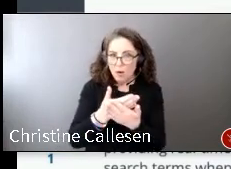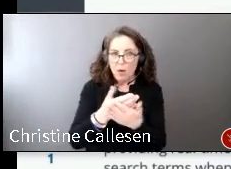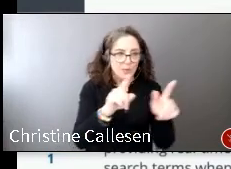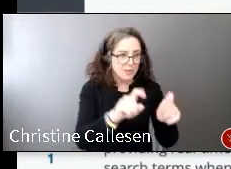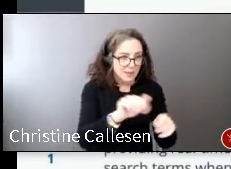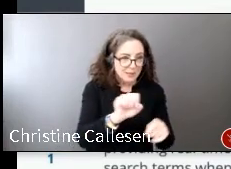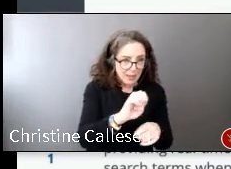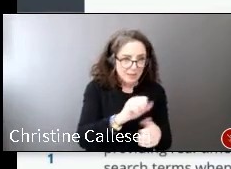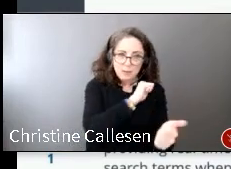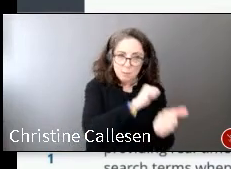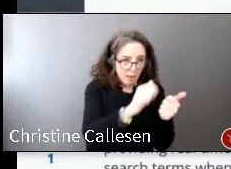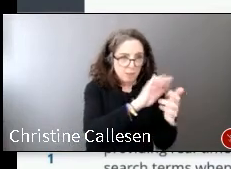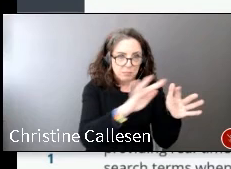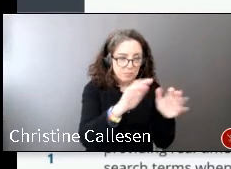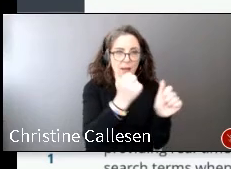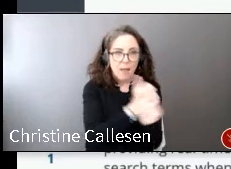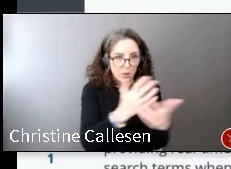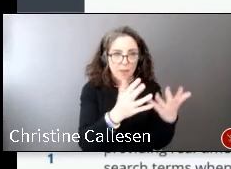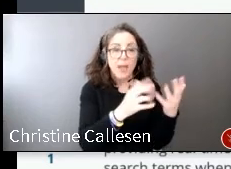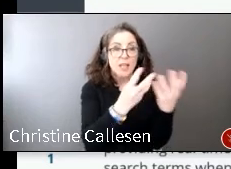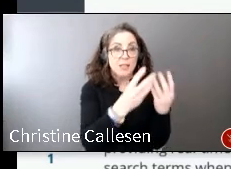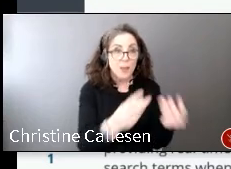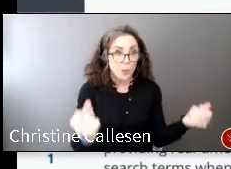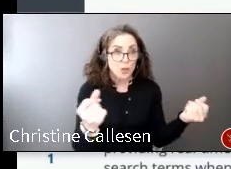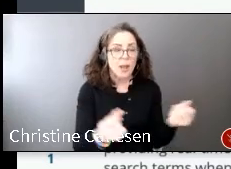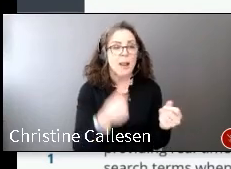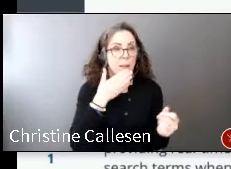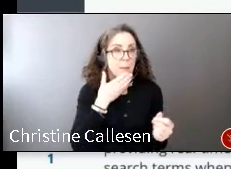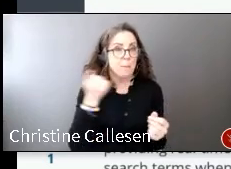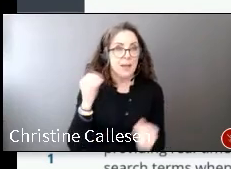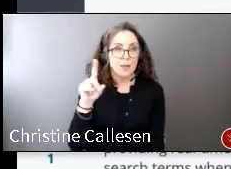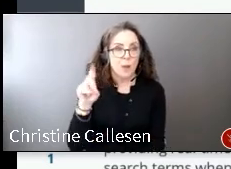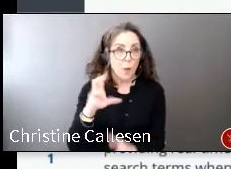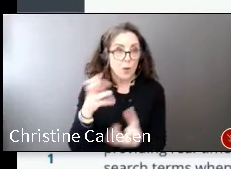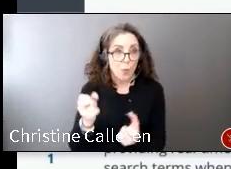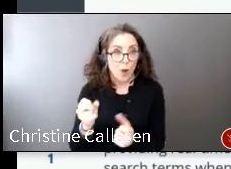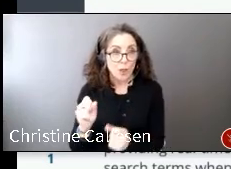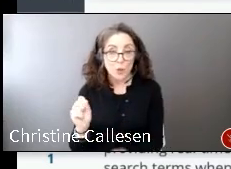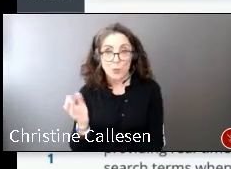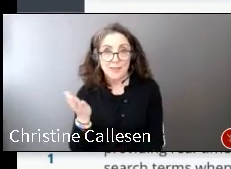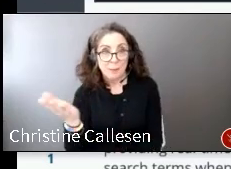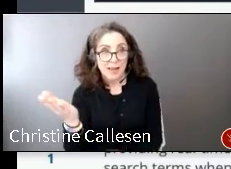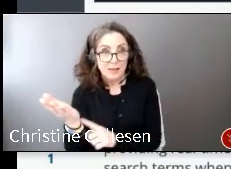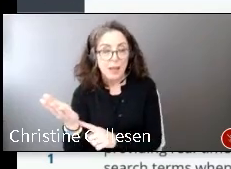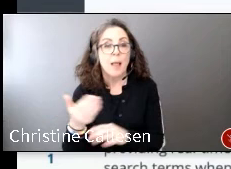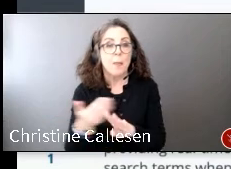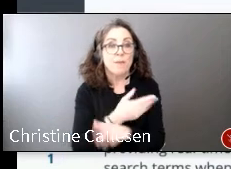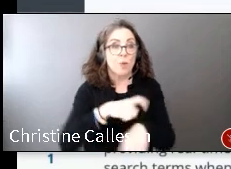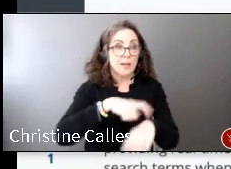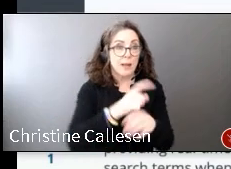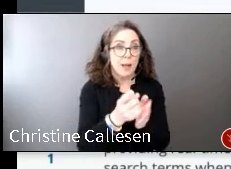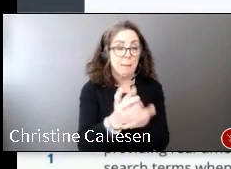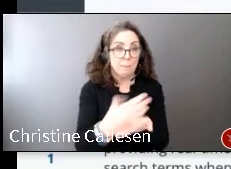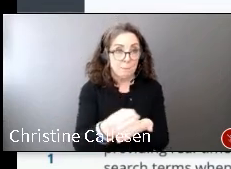passed, and then you got the solution and the best code that you want to submit. And then before the timer goes out, and you